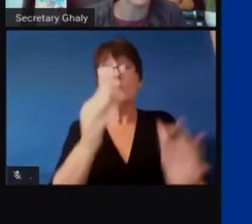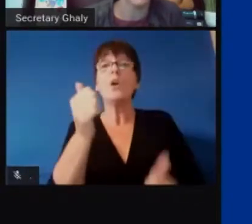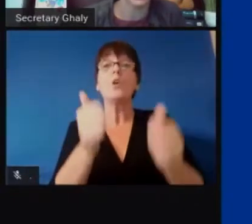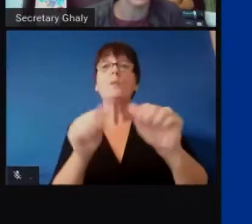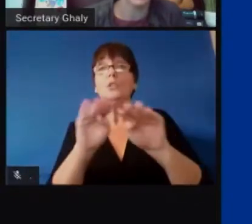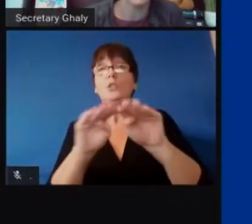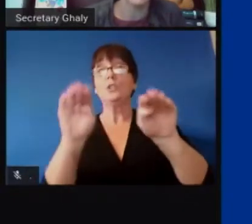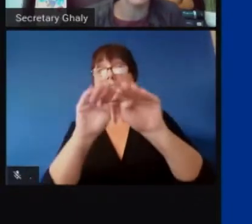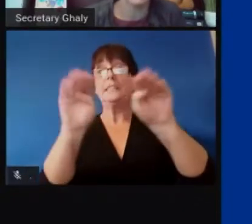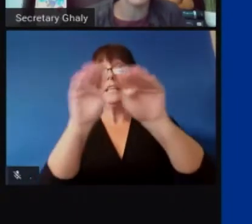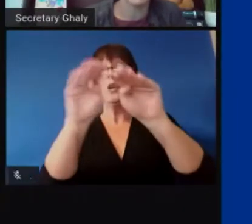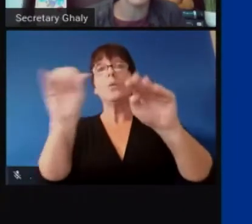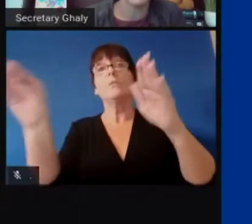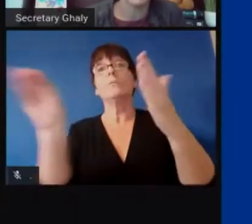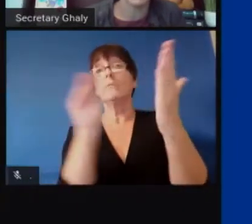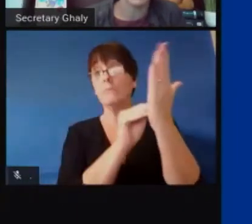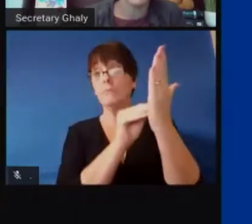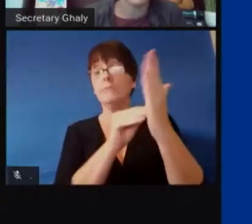each county can be in.